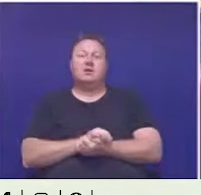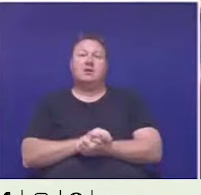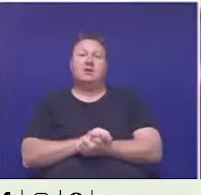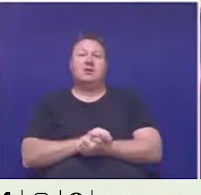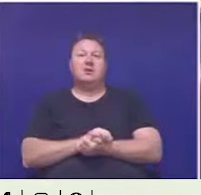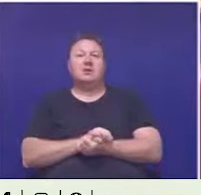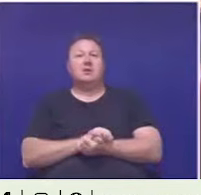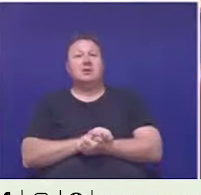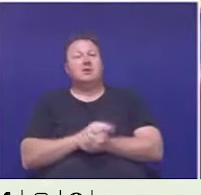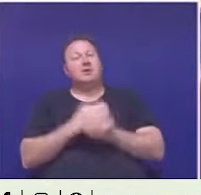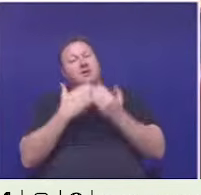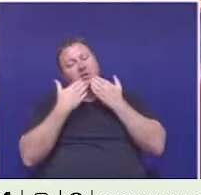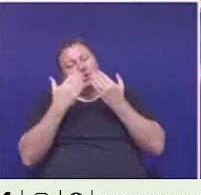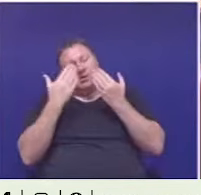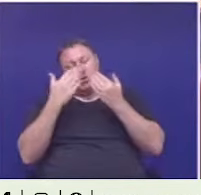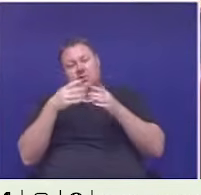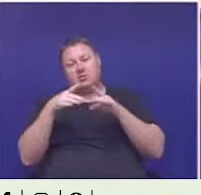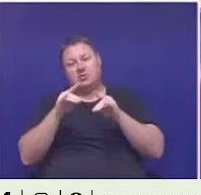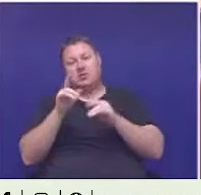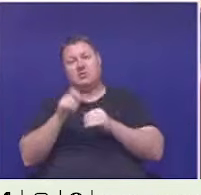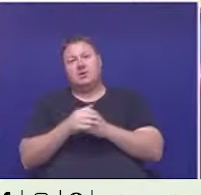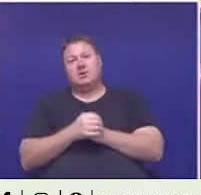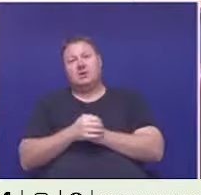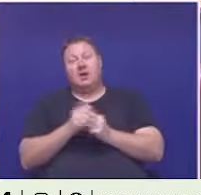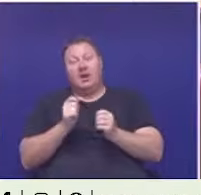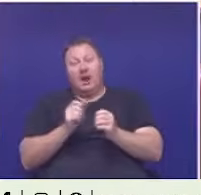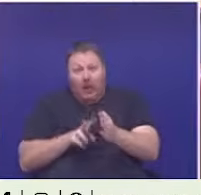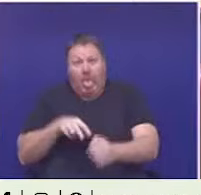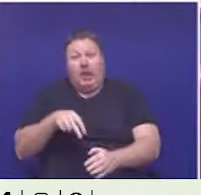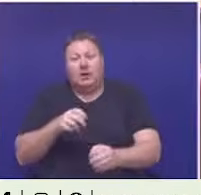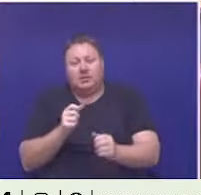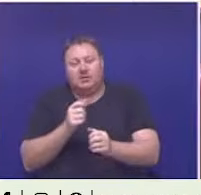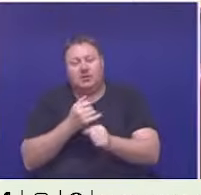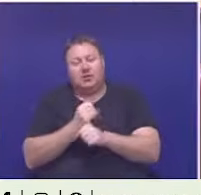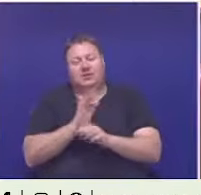Thank you, Honourable Chairperson. I nearly got up too early. So,